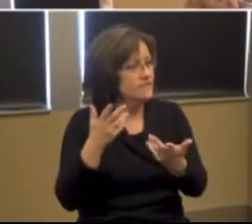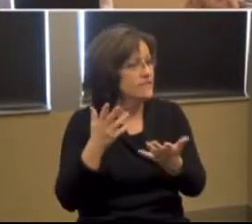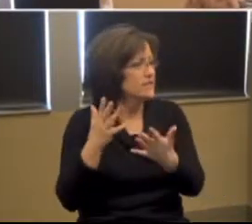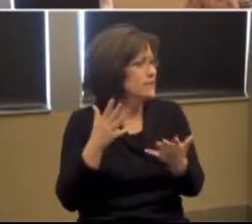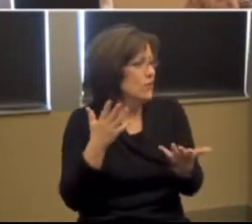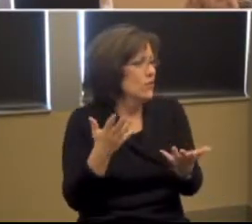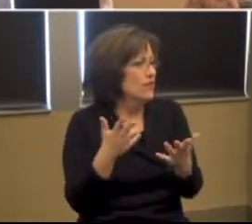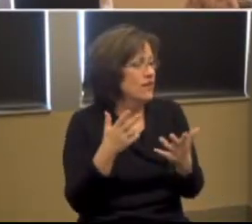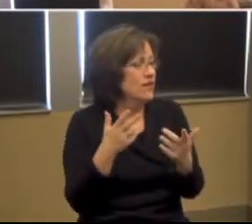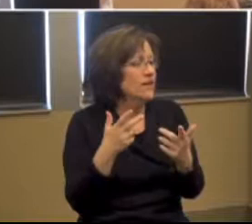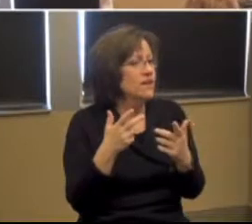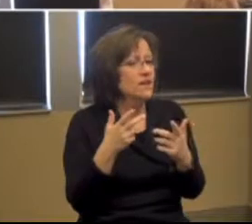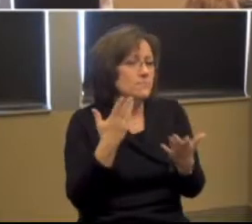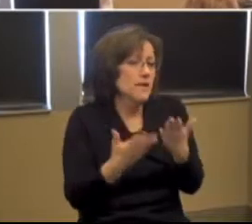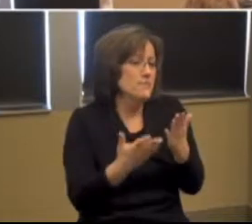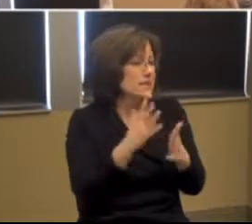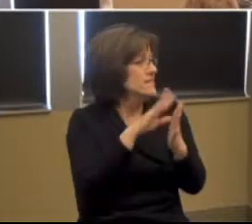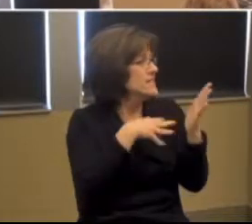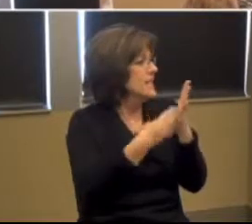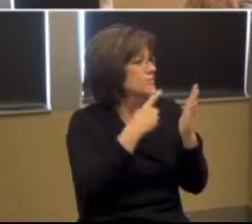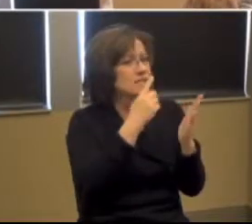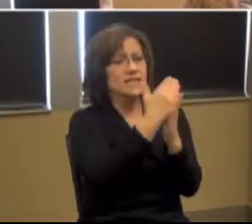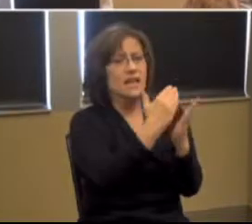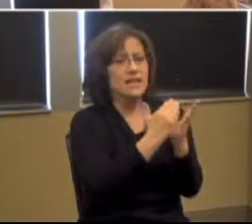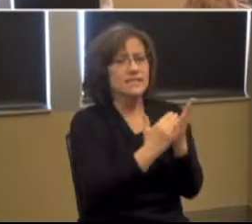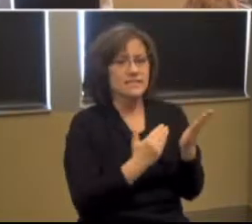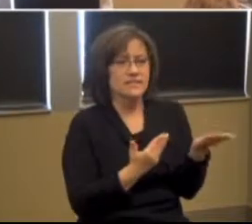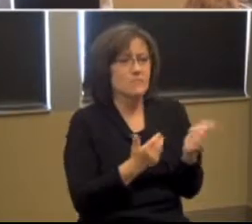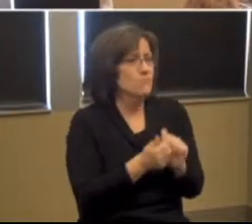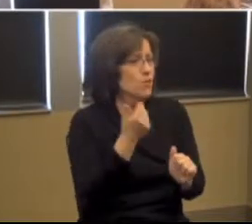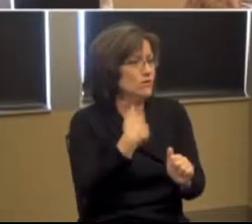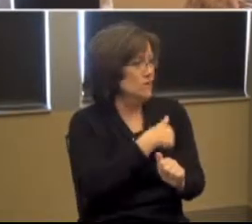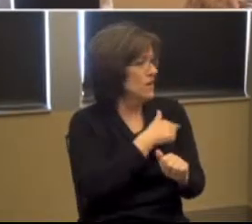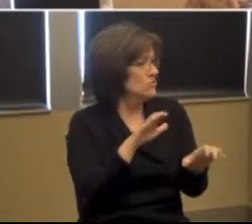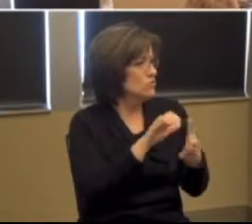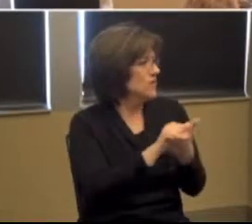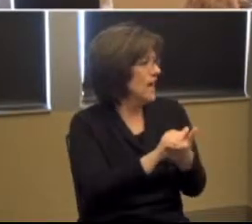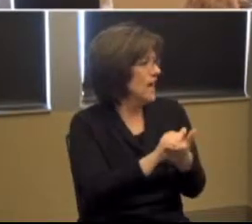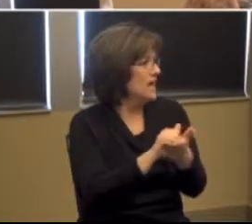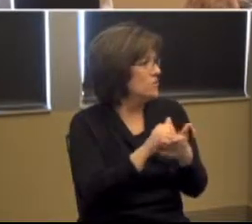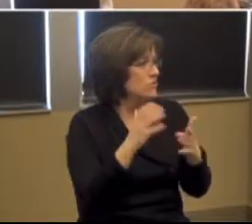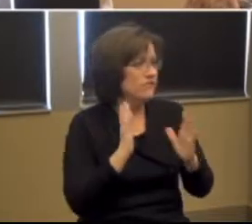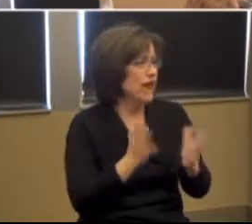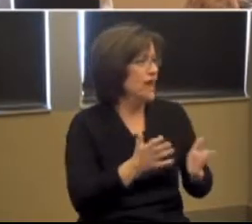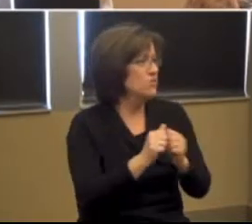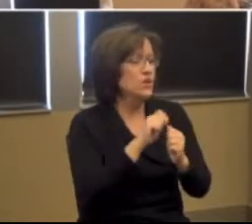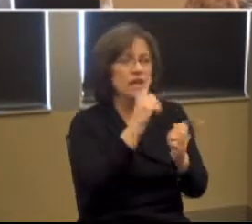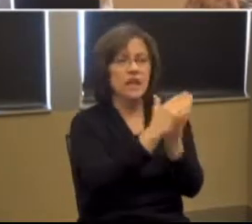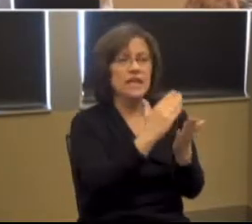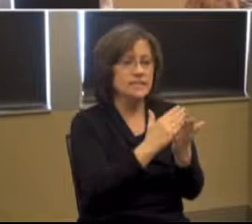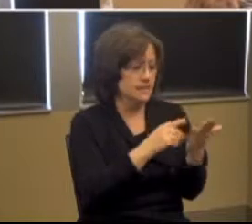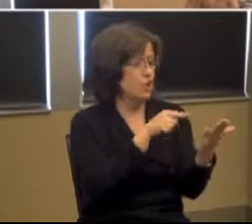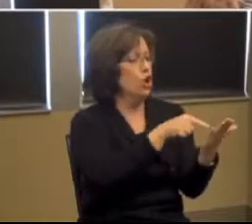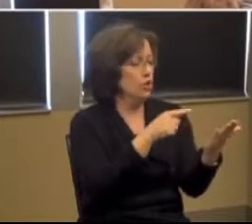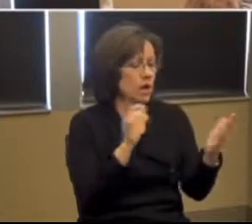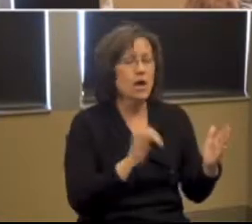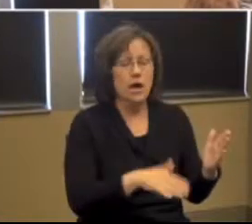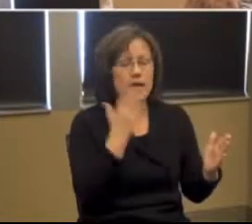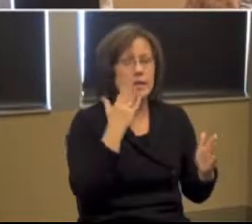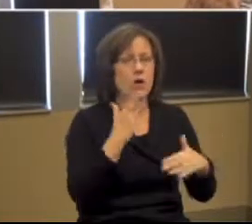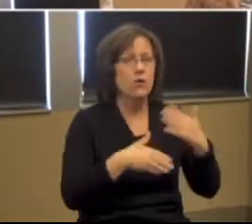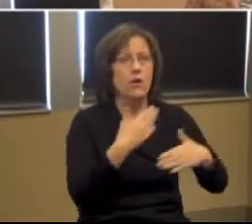just be a list. That's how we function for the most part, right? Or it could